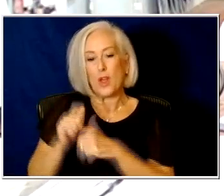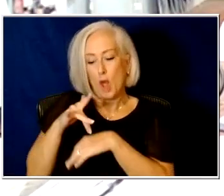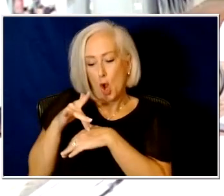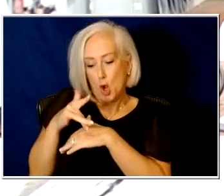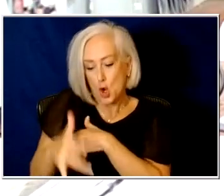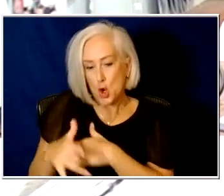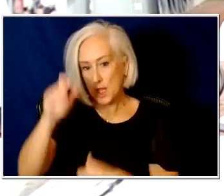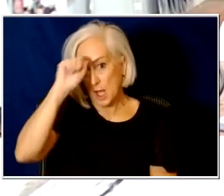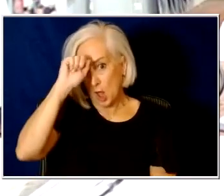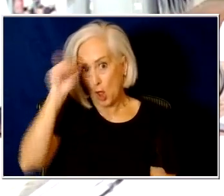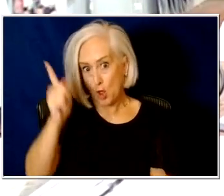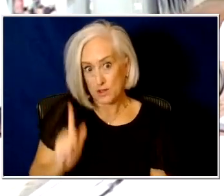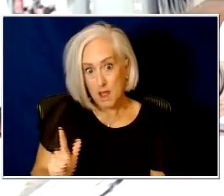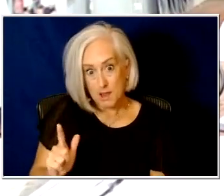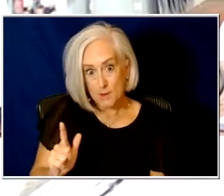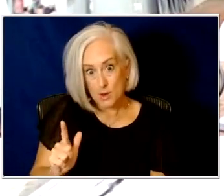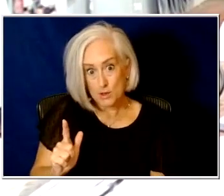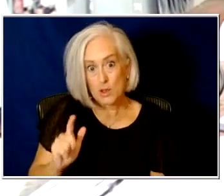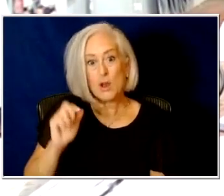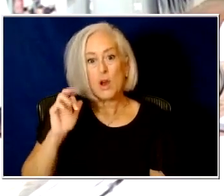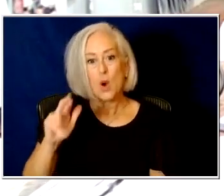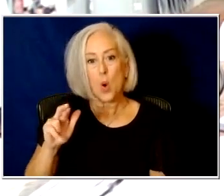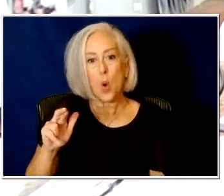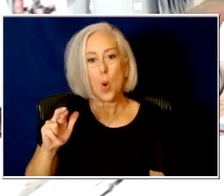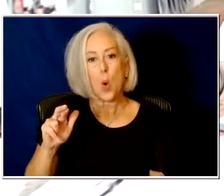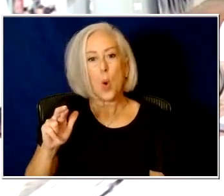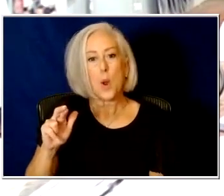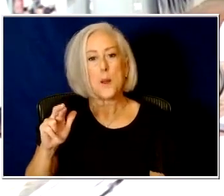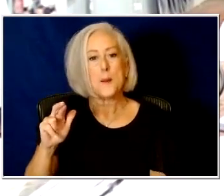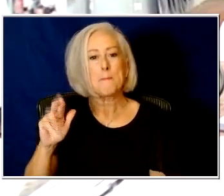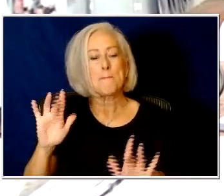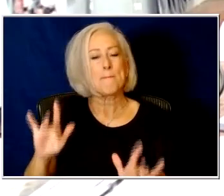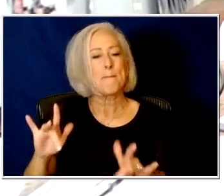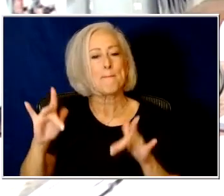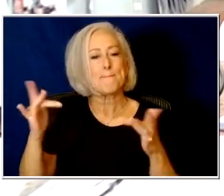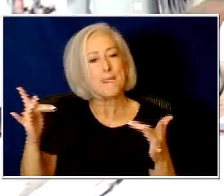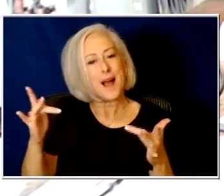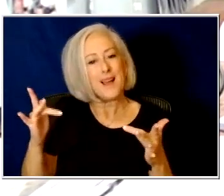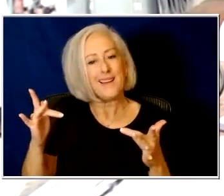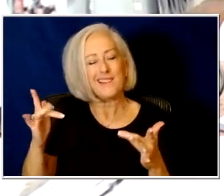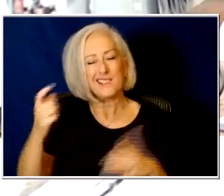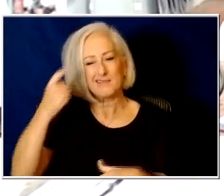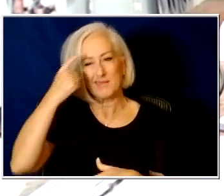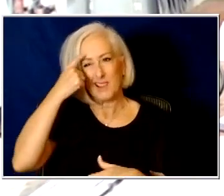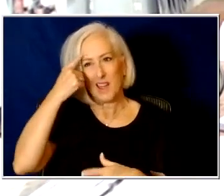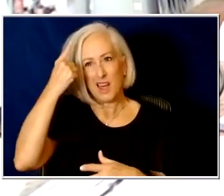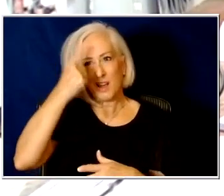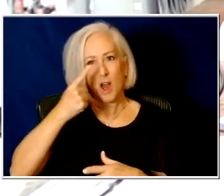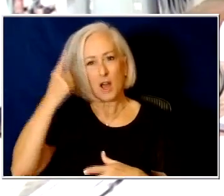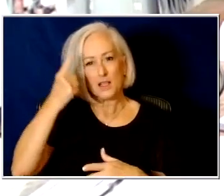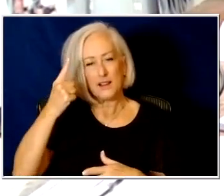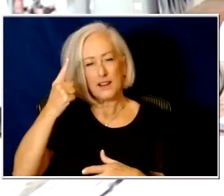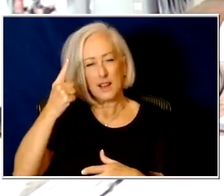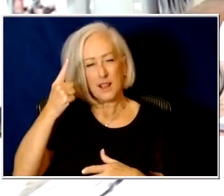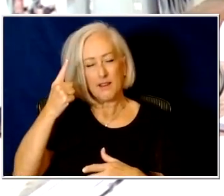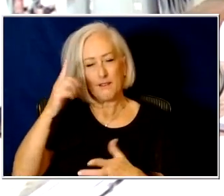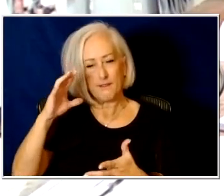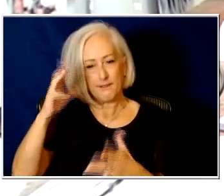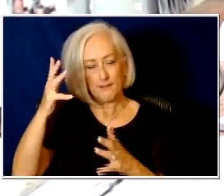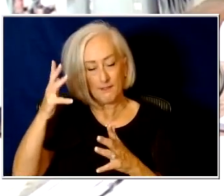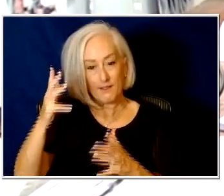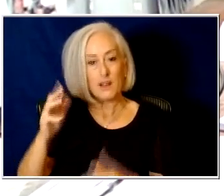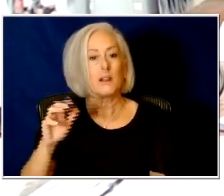disease or mild cognitive impairment, which is kind of a pre-Alzheimer's state. So people with mild cognitive impairment and